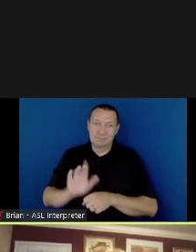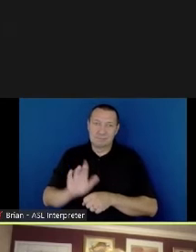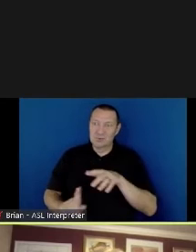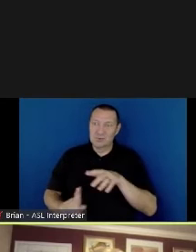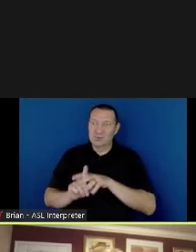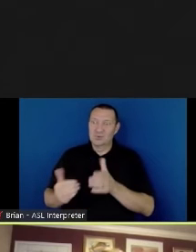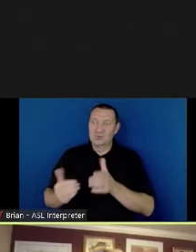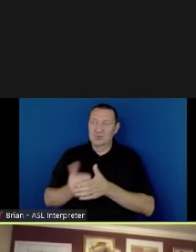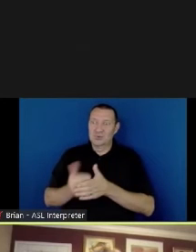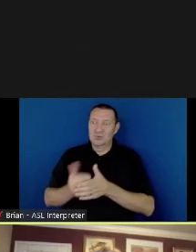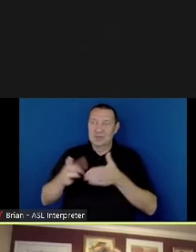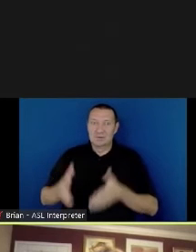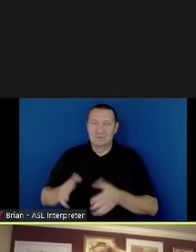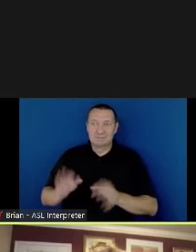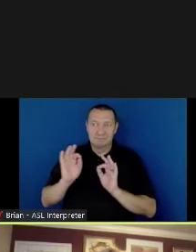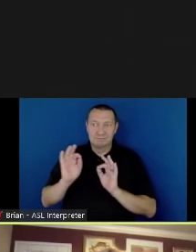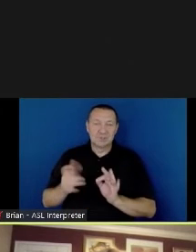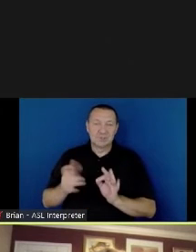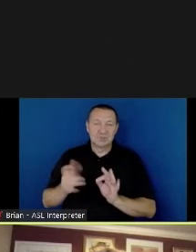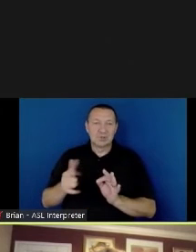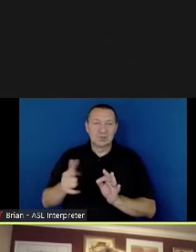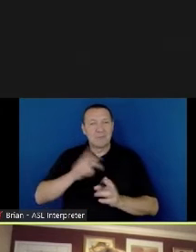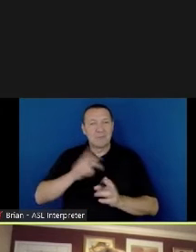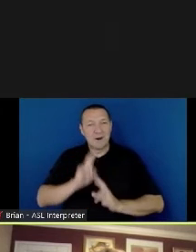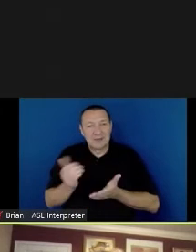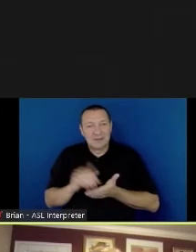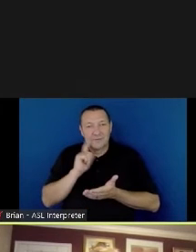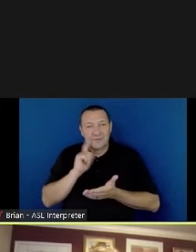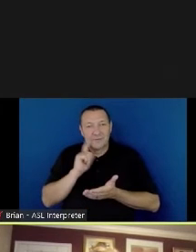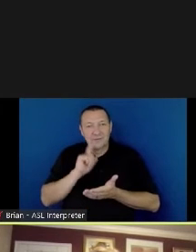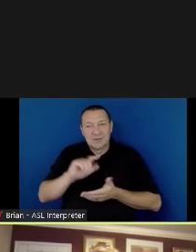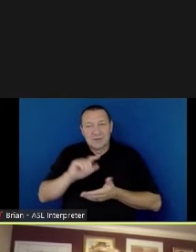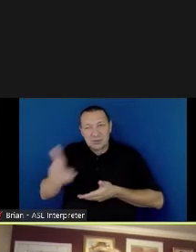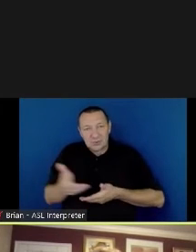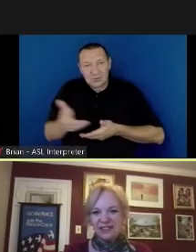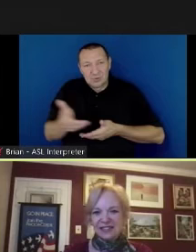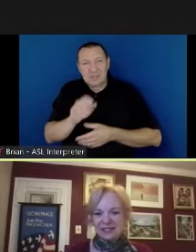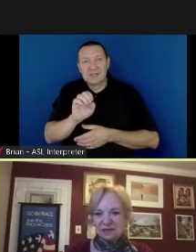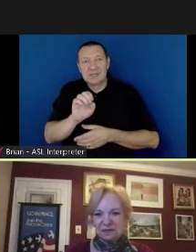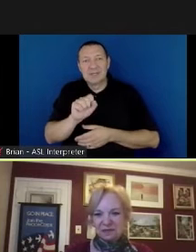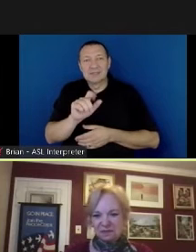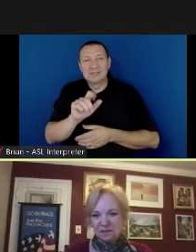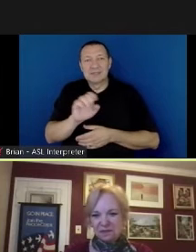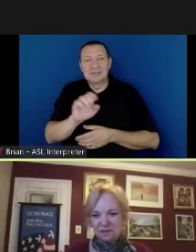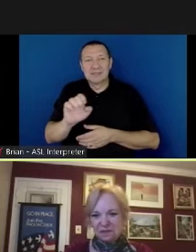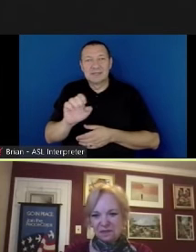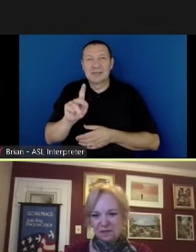is my honor again to introduce Esti Katkoff. Esti.